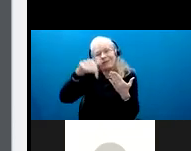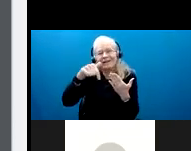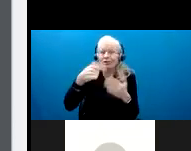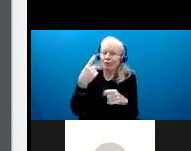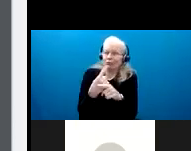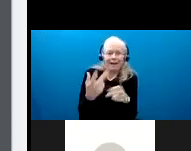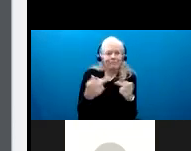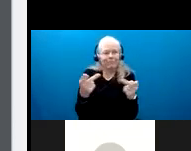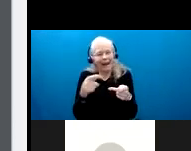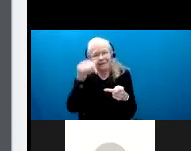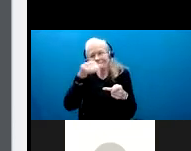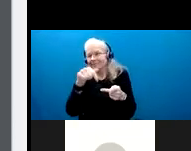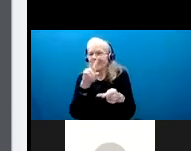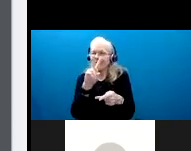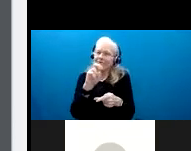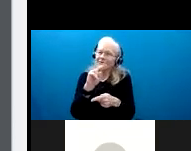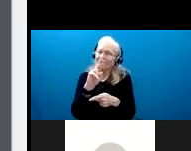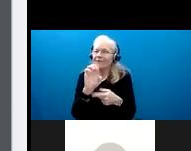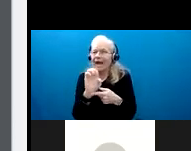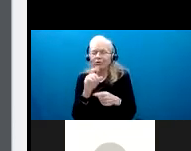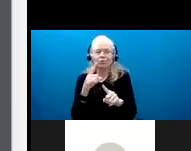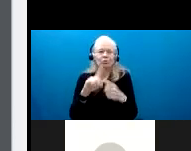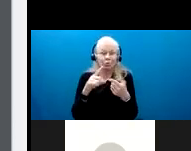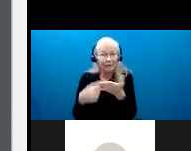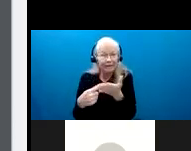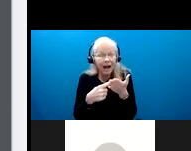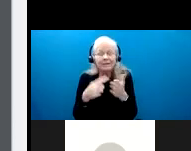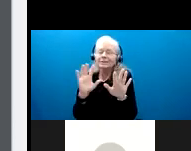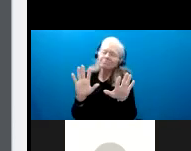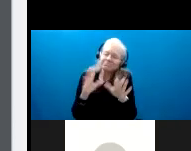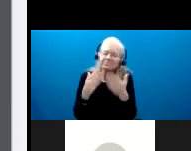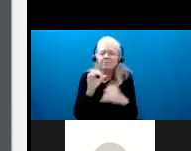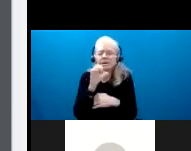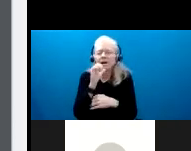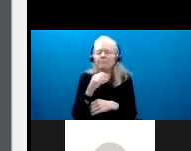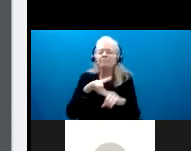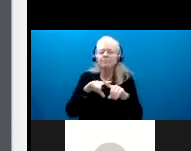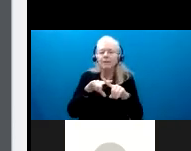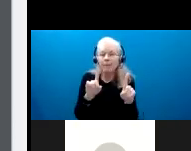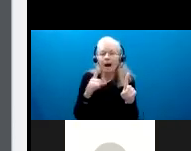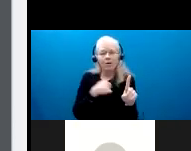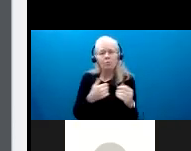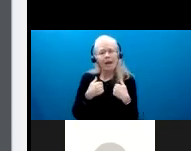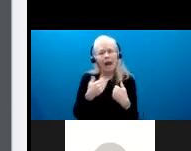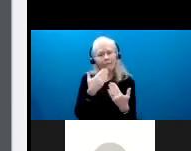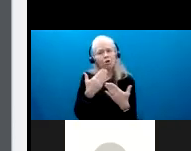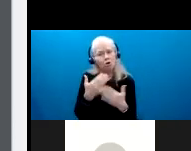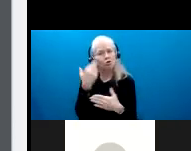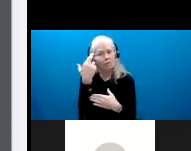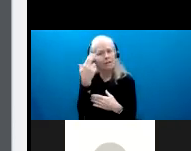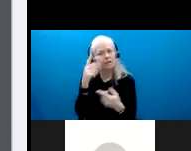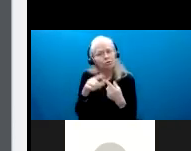is a intrinsic and compelling reason to you know, discuss that as a